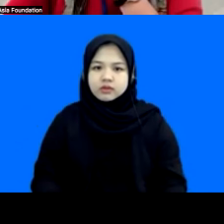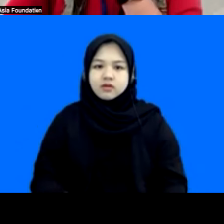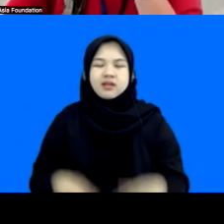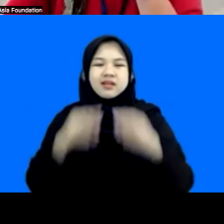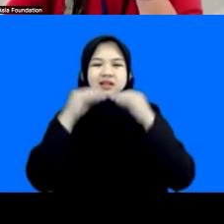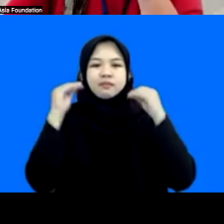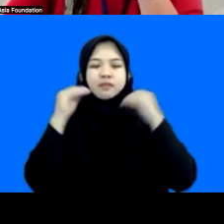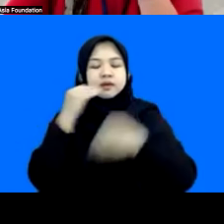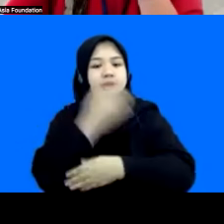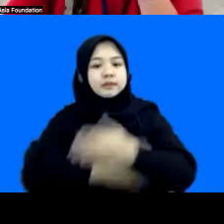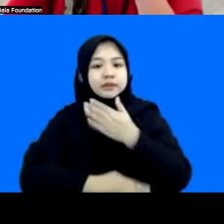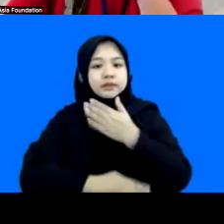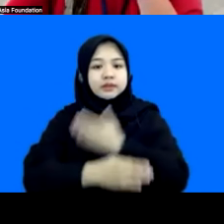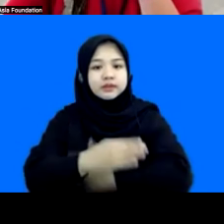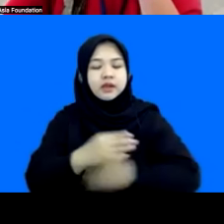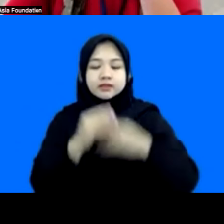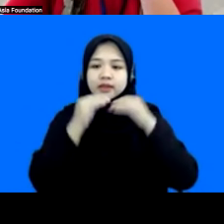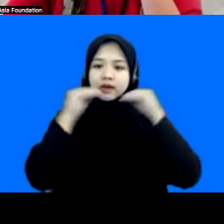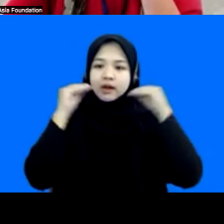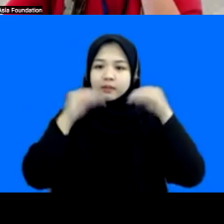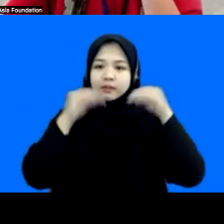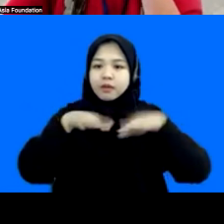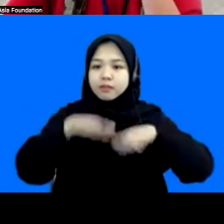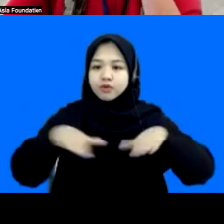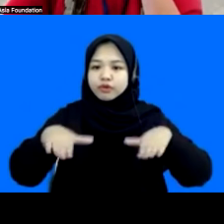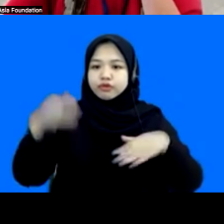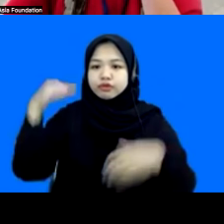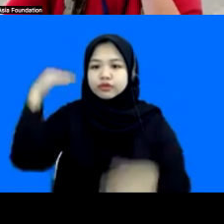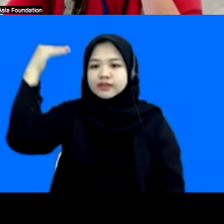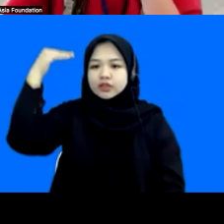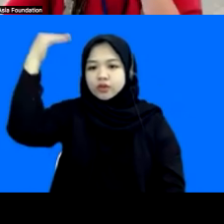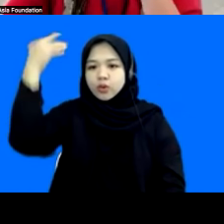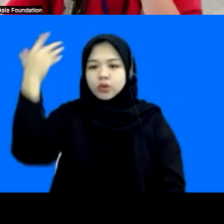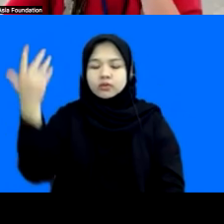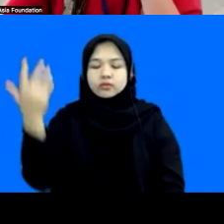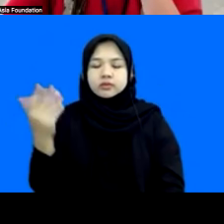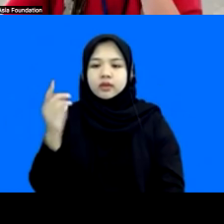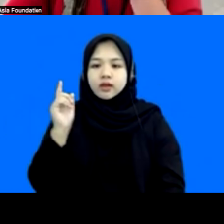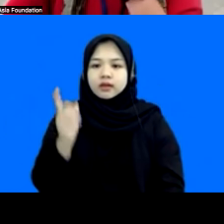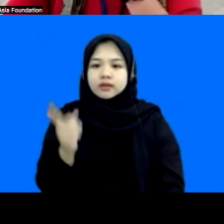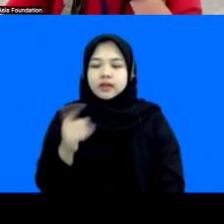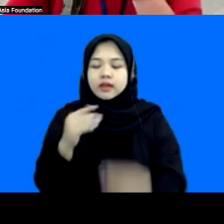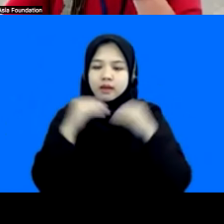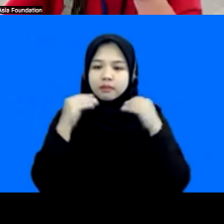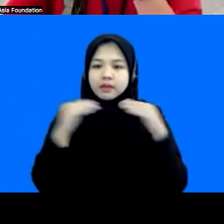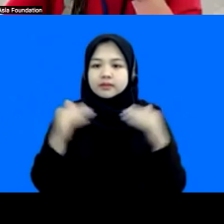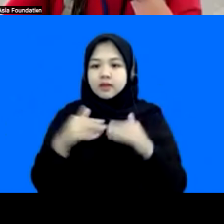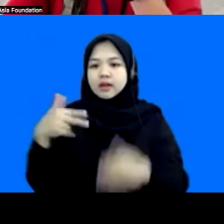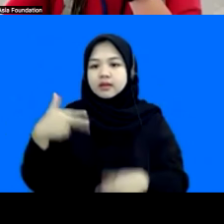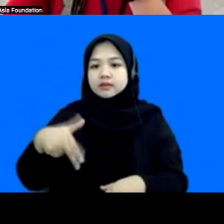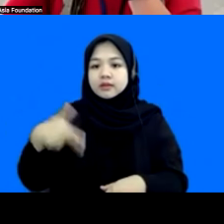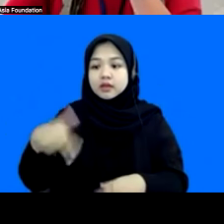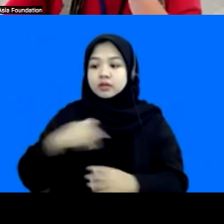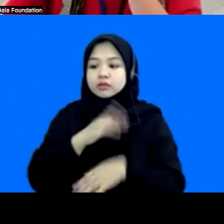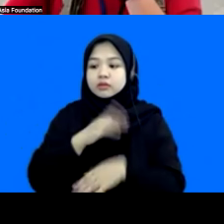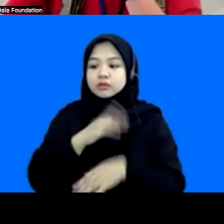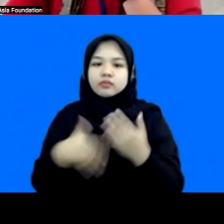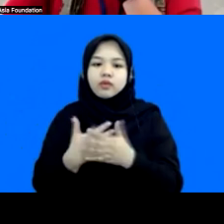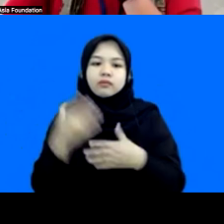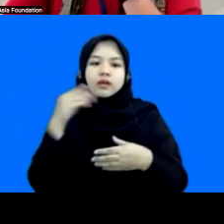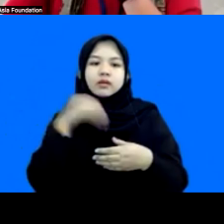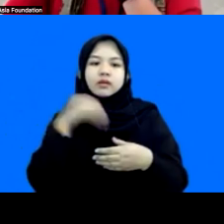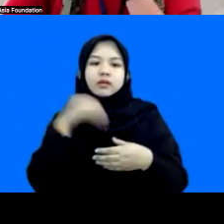and also the elderly people friendly, gender friendly. We have put all of those there. So we are sure